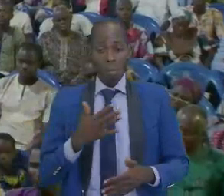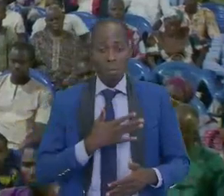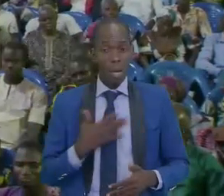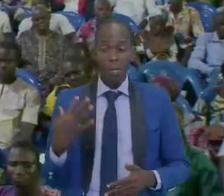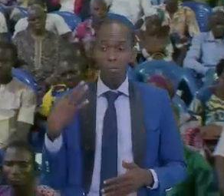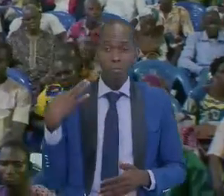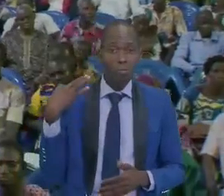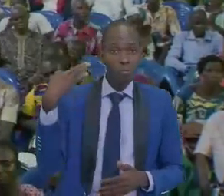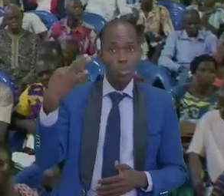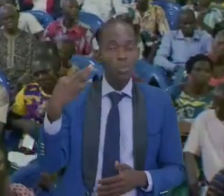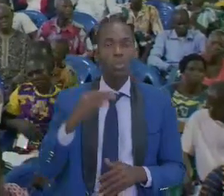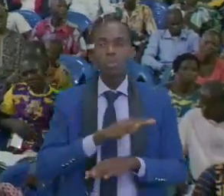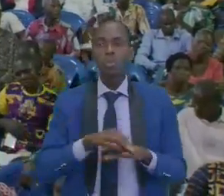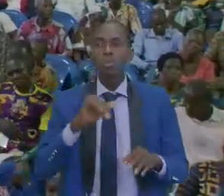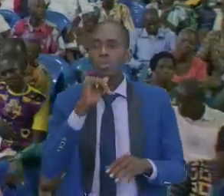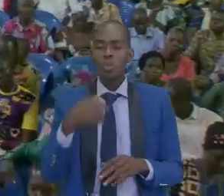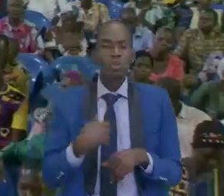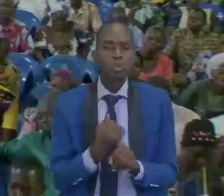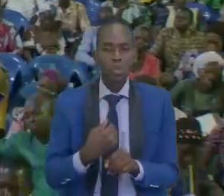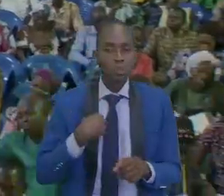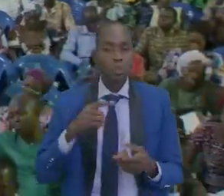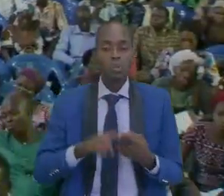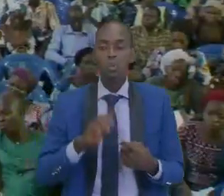me as white as snow.